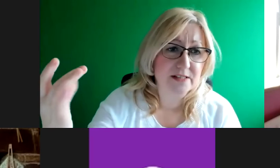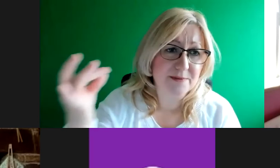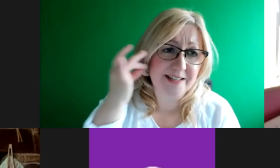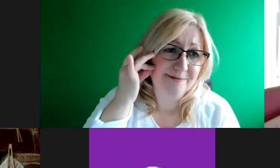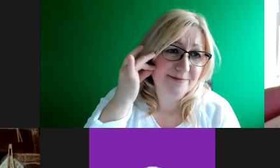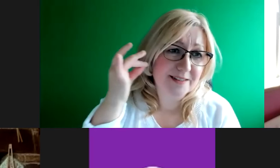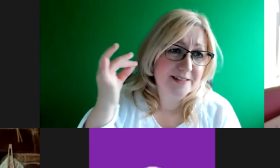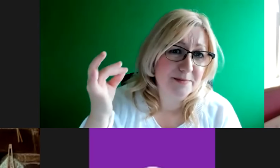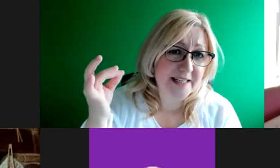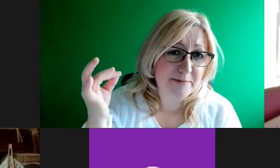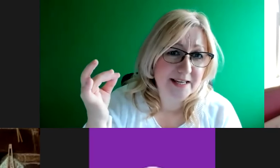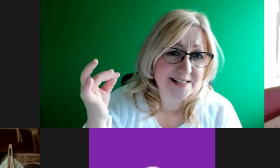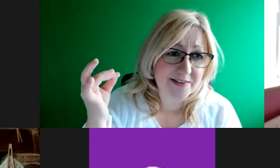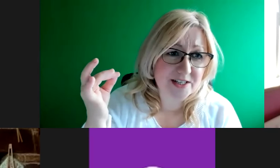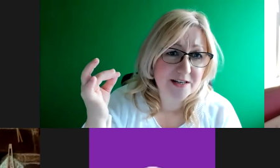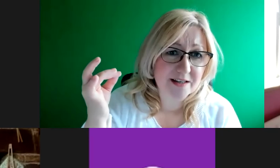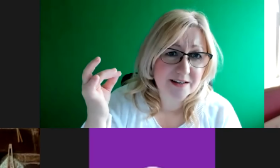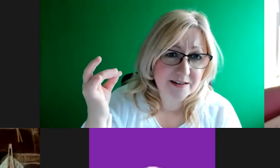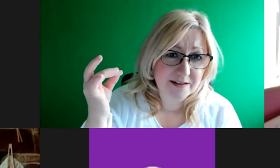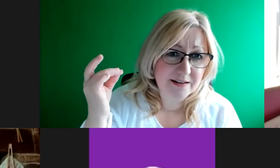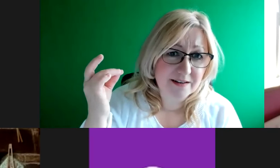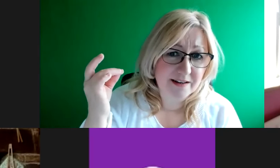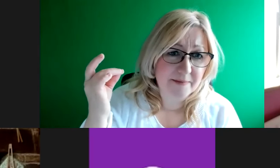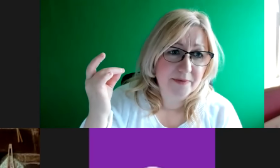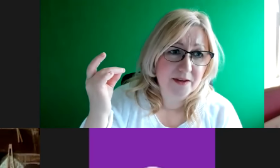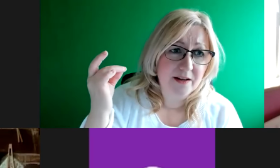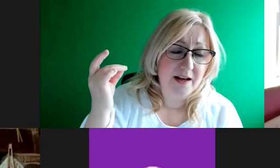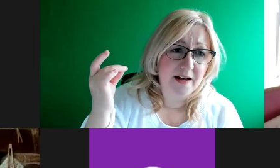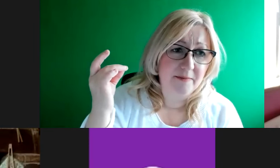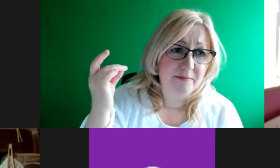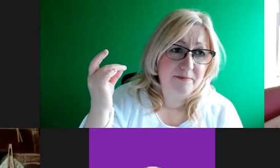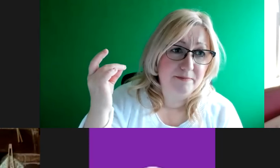have, somebody gave me a kiss on the cheek. Yeah.